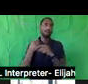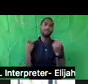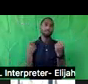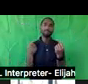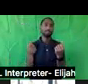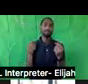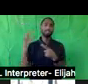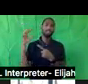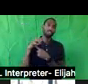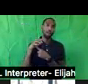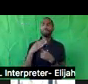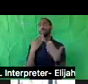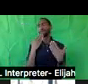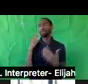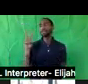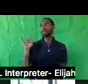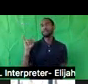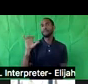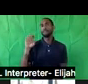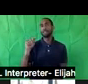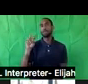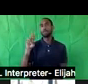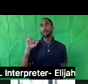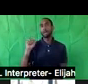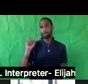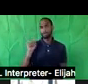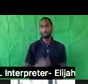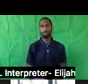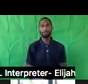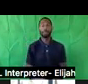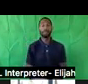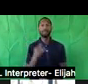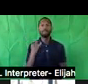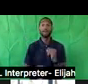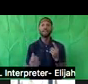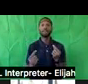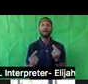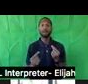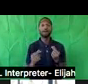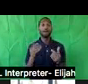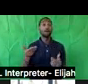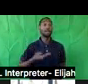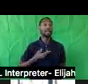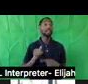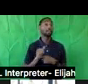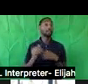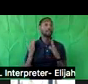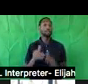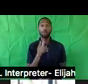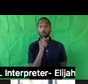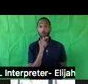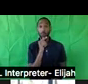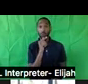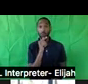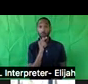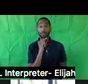thank you so much, Victoria. And finally, we have our guest practitioner for today's